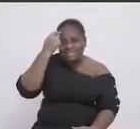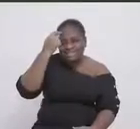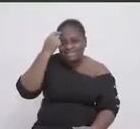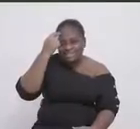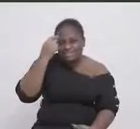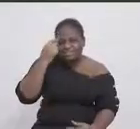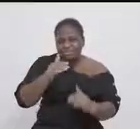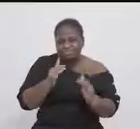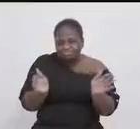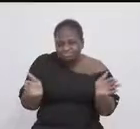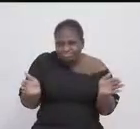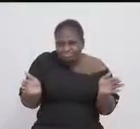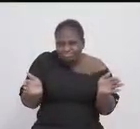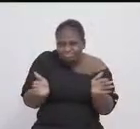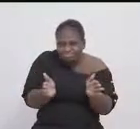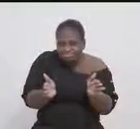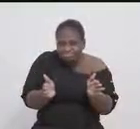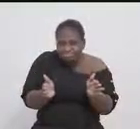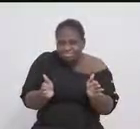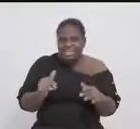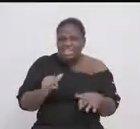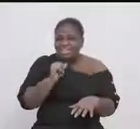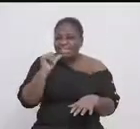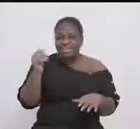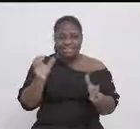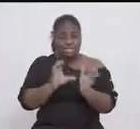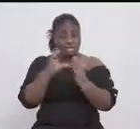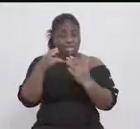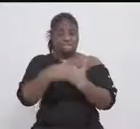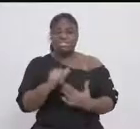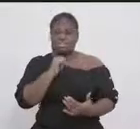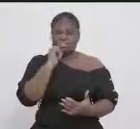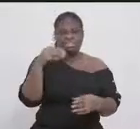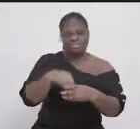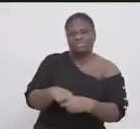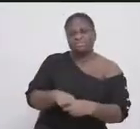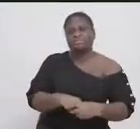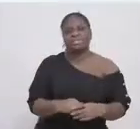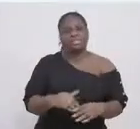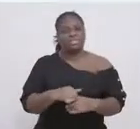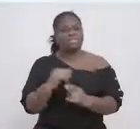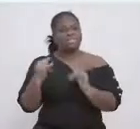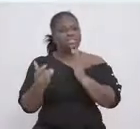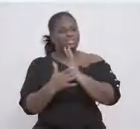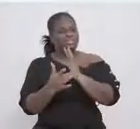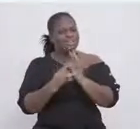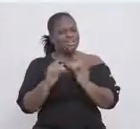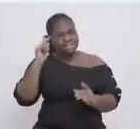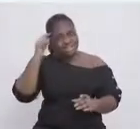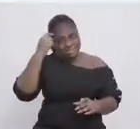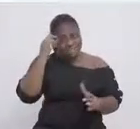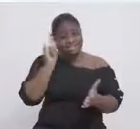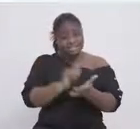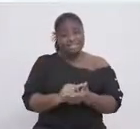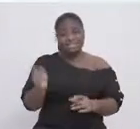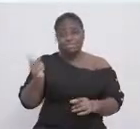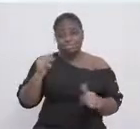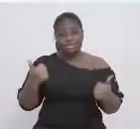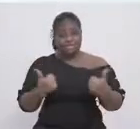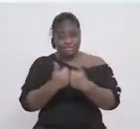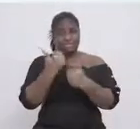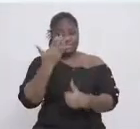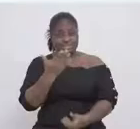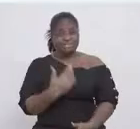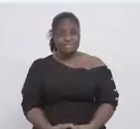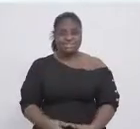bridge that gap because the curriculum is not evolving as fast as technology is evolving, right? So I think that is where the challenge also